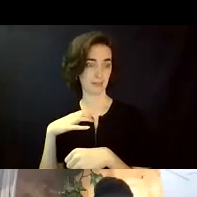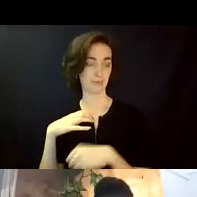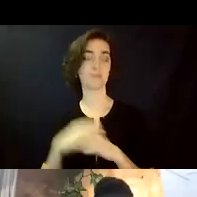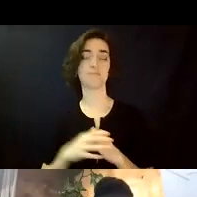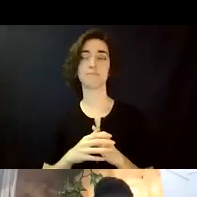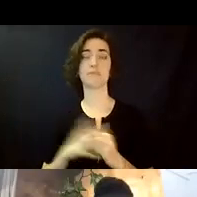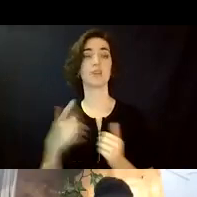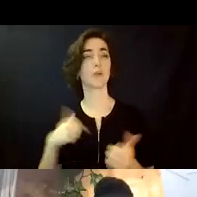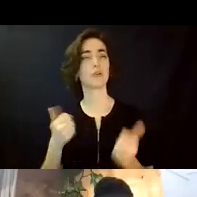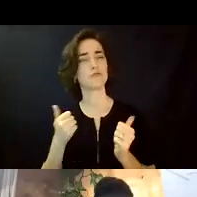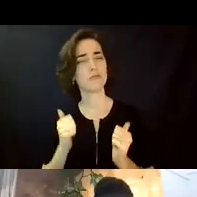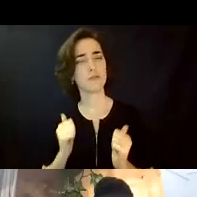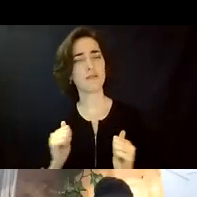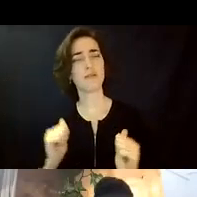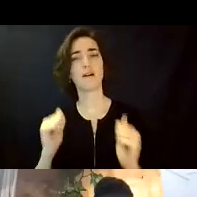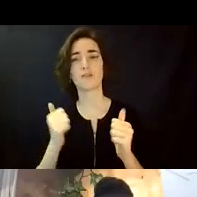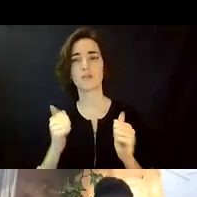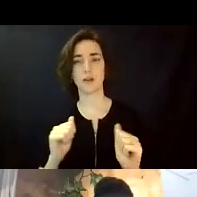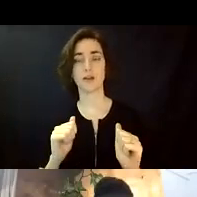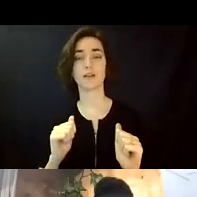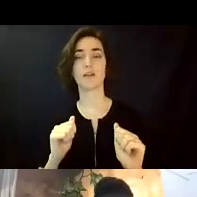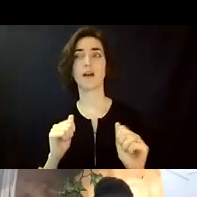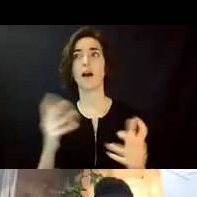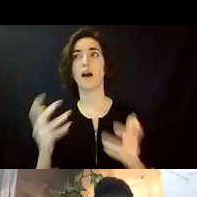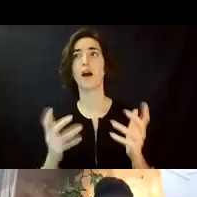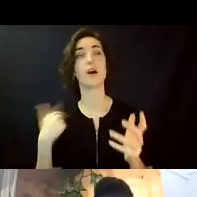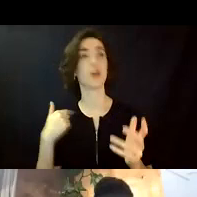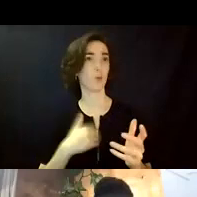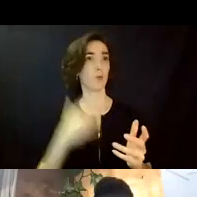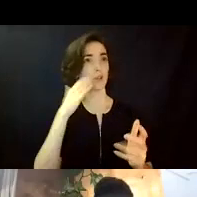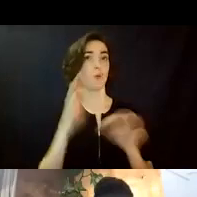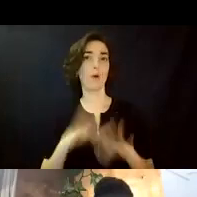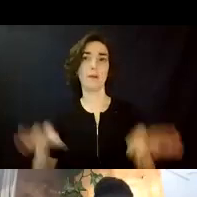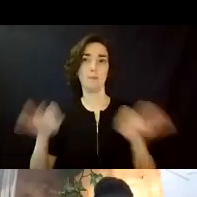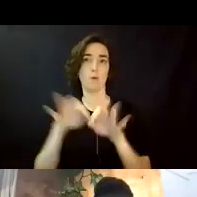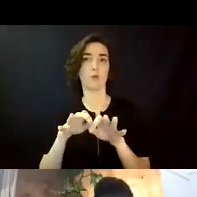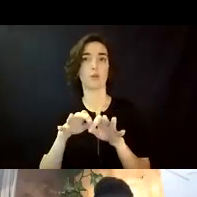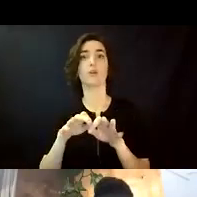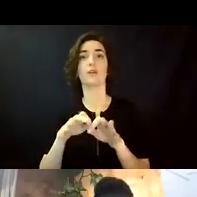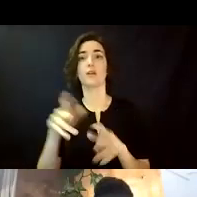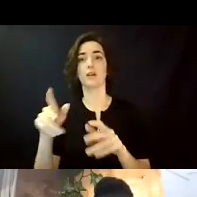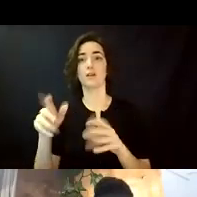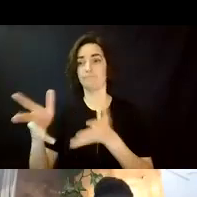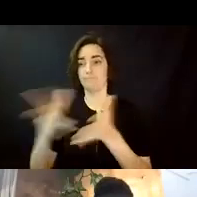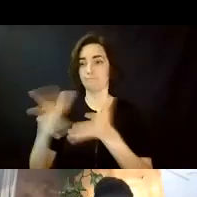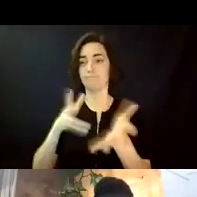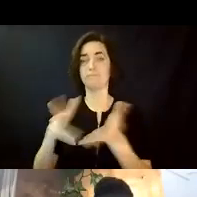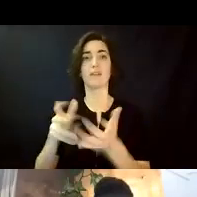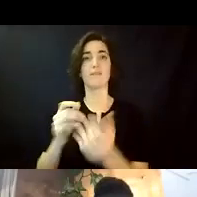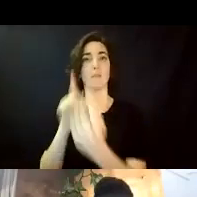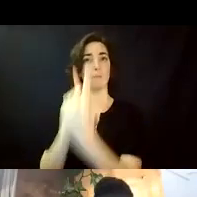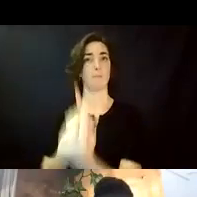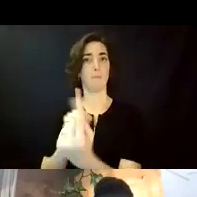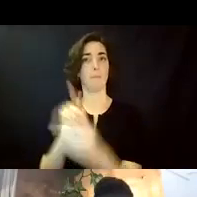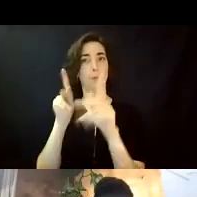can to, we know the importance of face-to-face interaction for our students, but we also know the importance of health standards